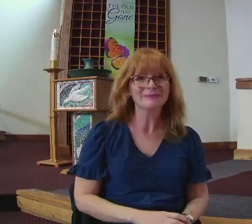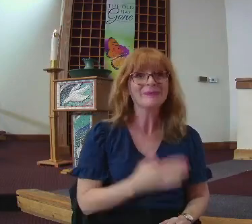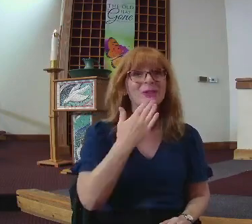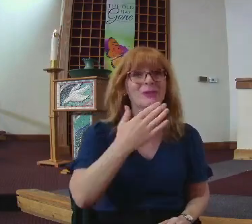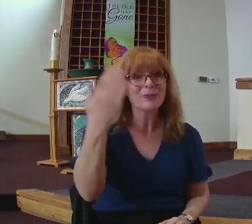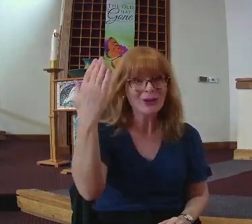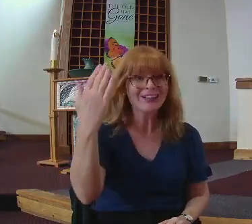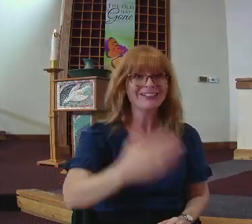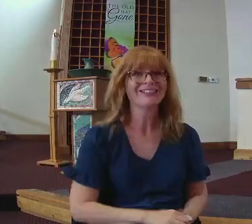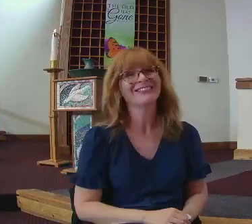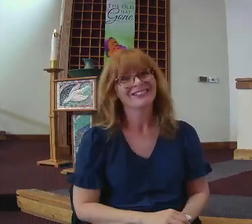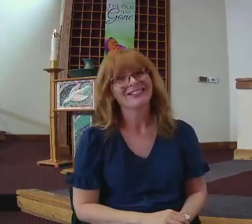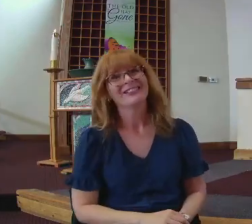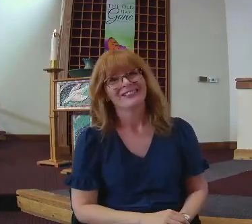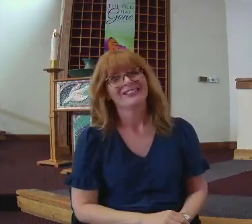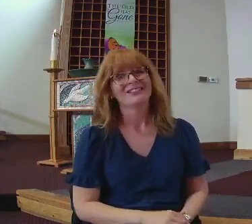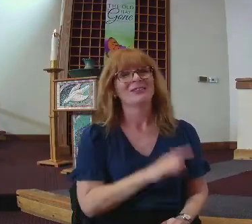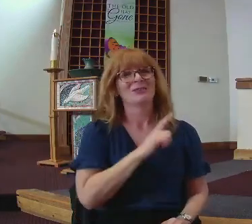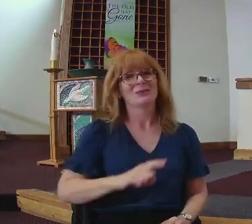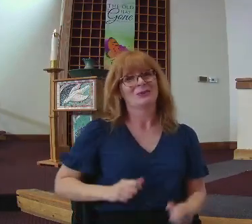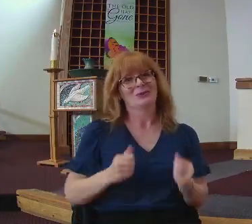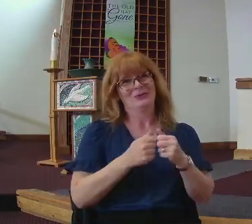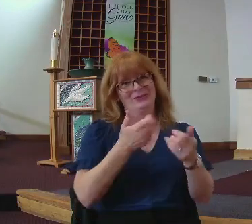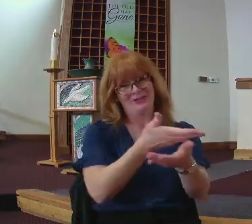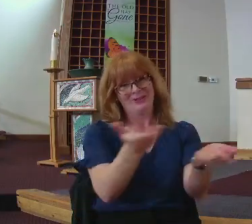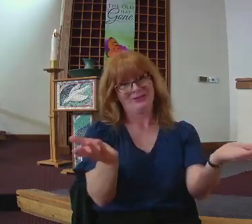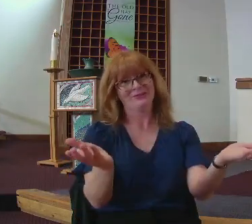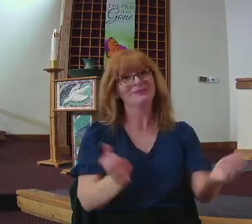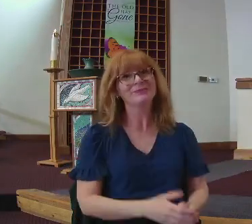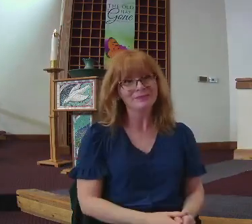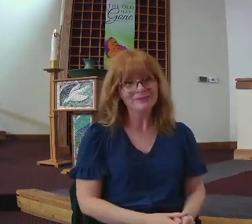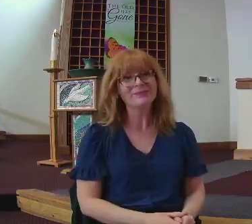Good morning. The Lord be with you.